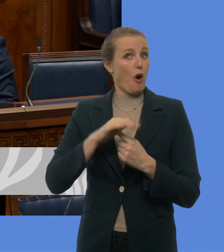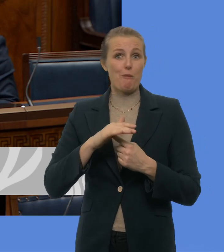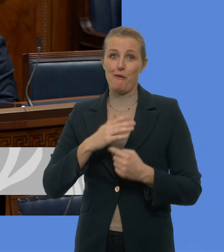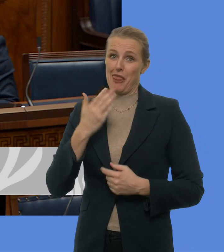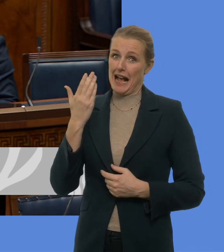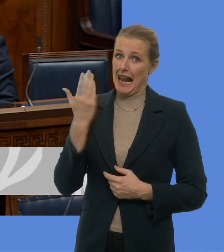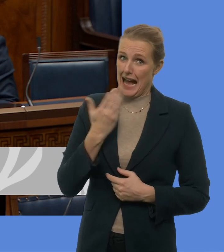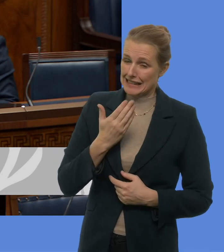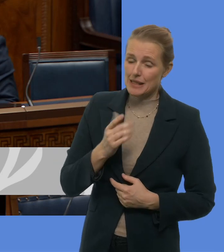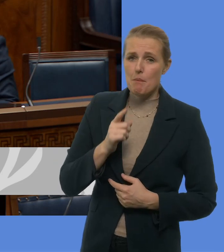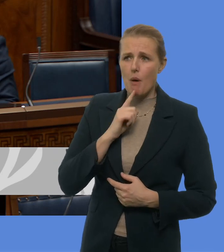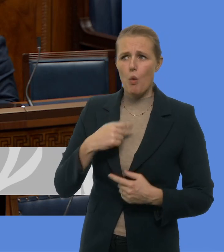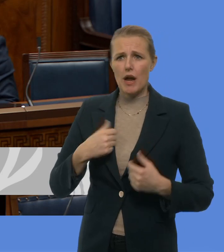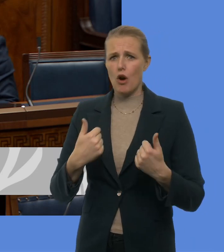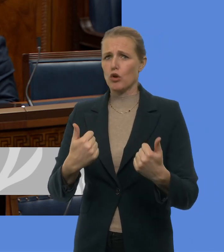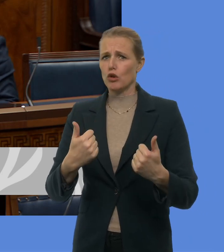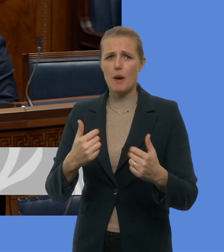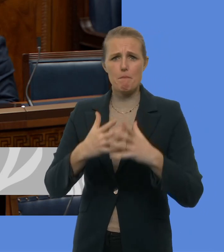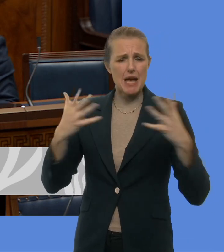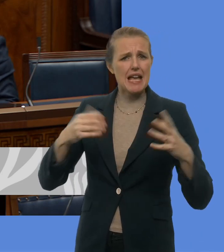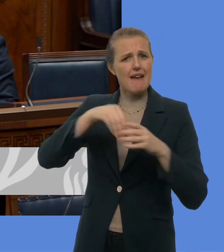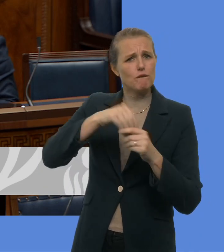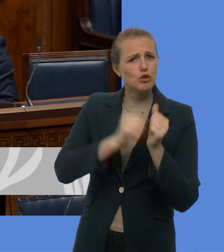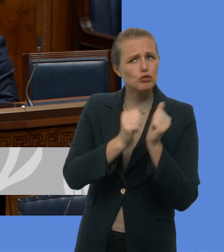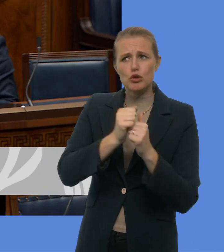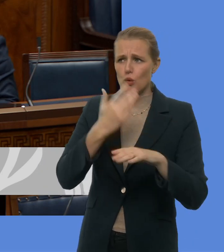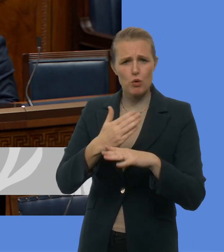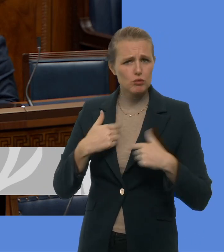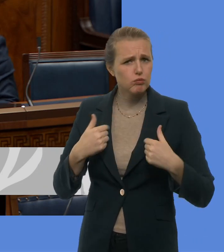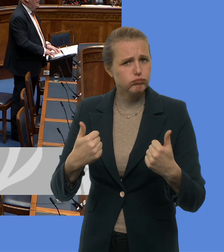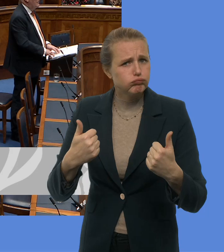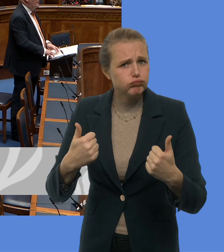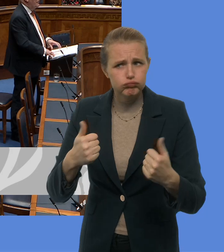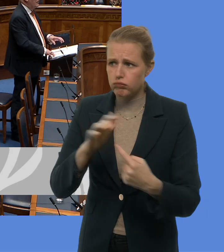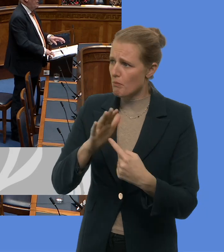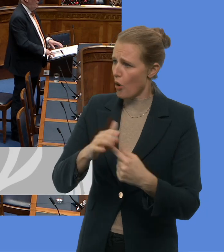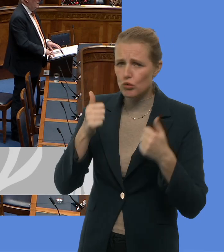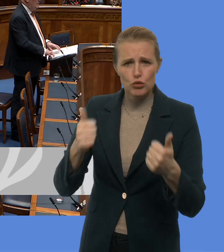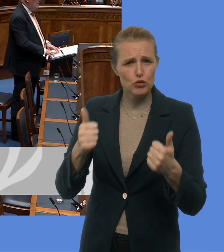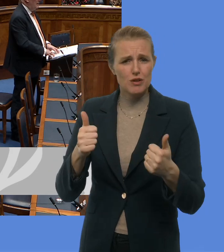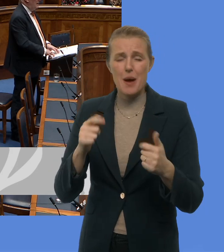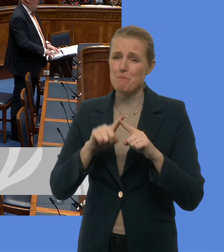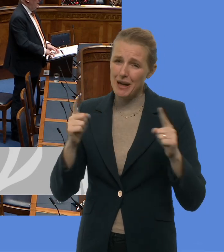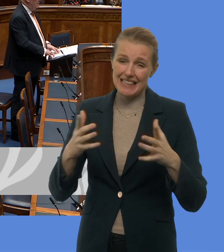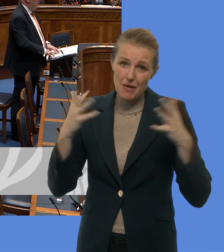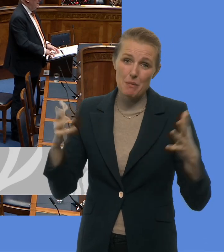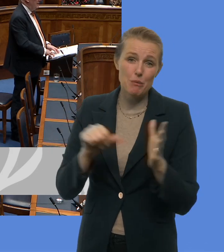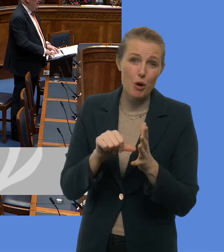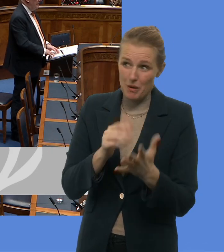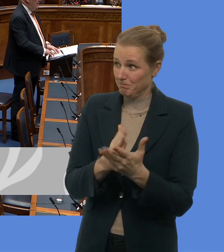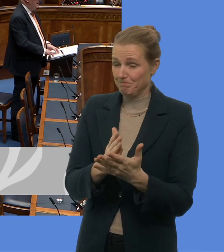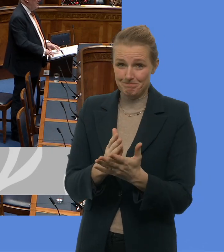major infrastructure works. And this is, I think, part of a bigger problem that does need